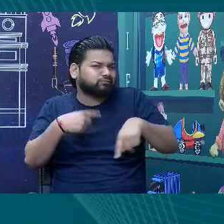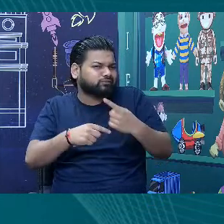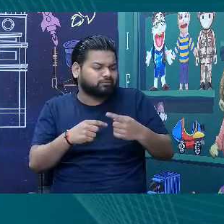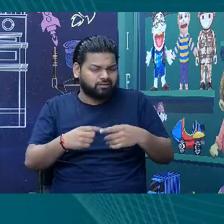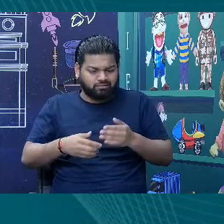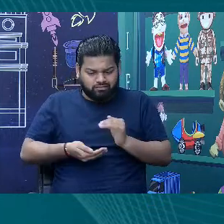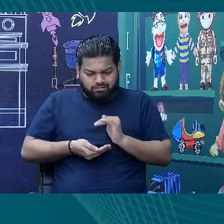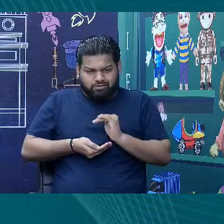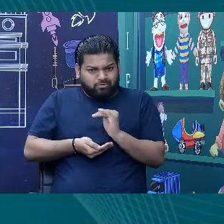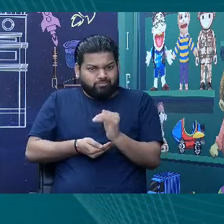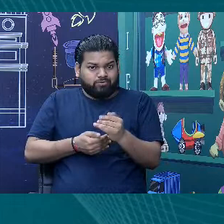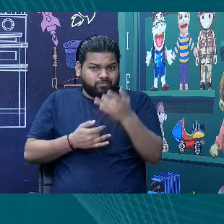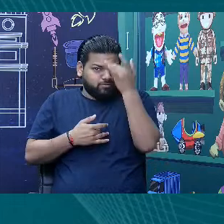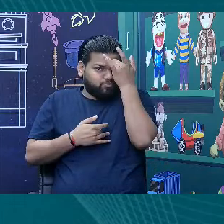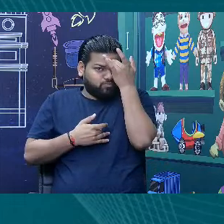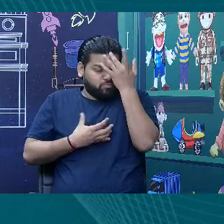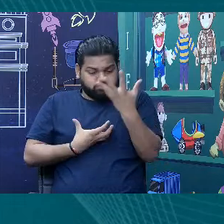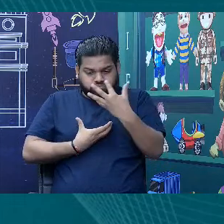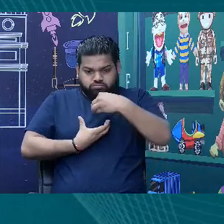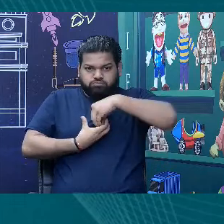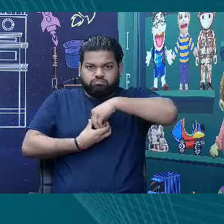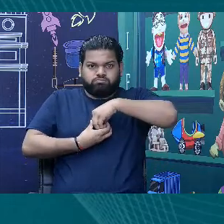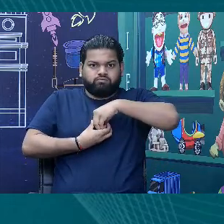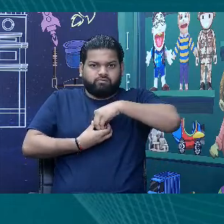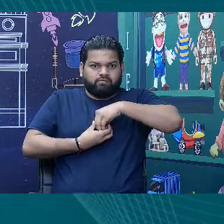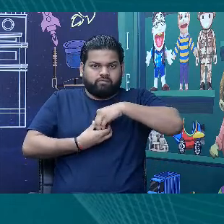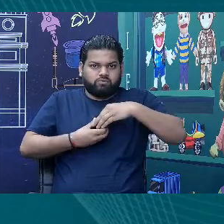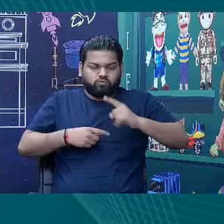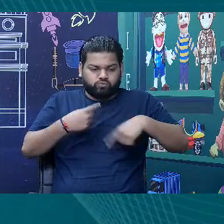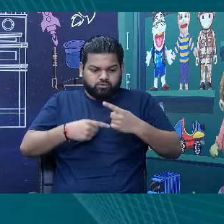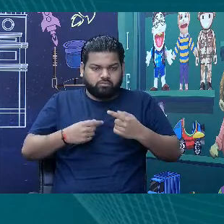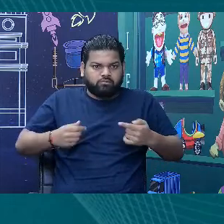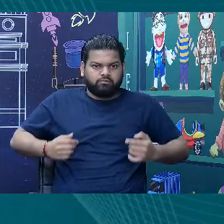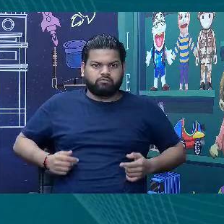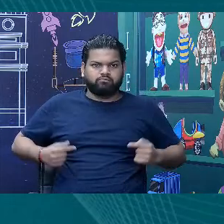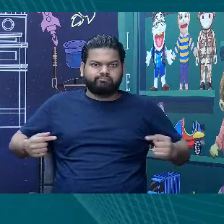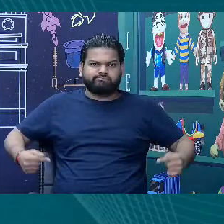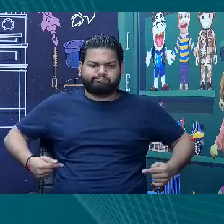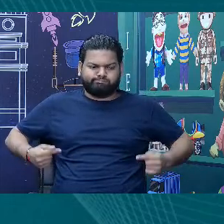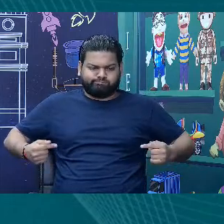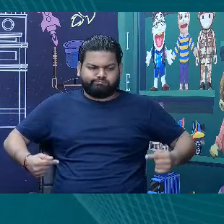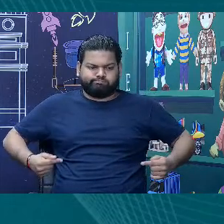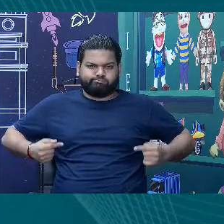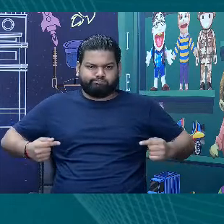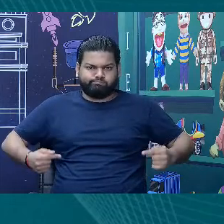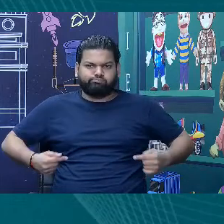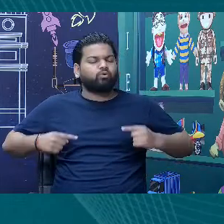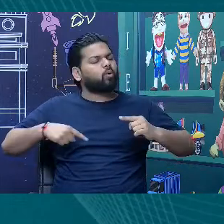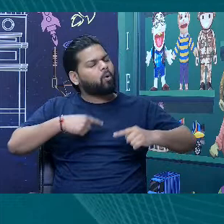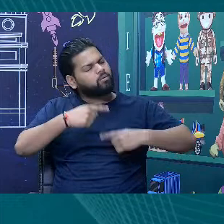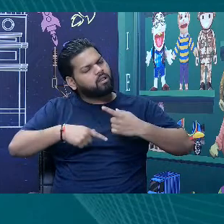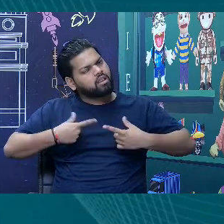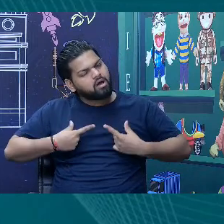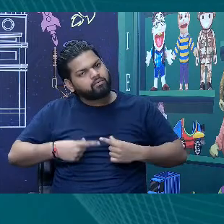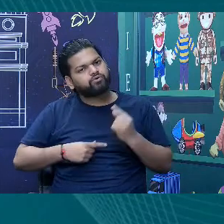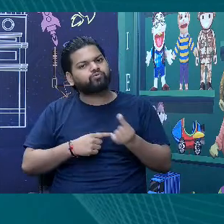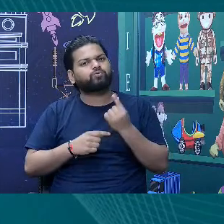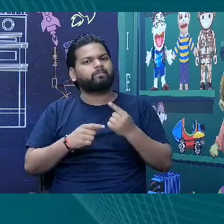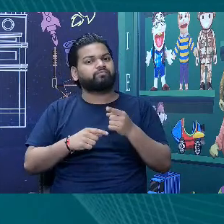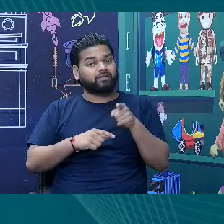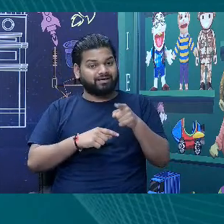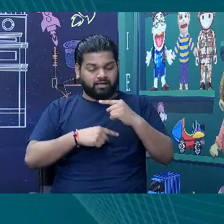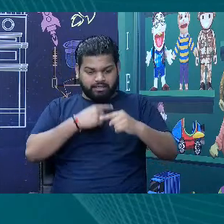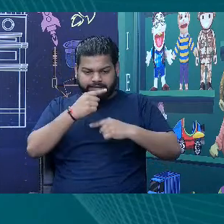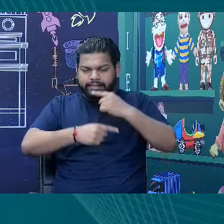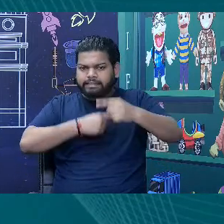was born with this disease. So even, you know, while doing very menial, very everyday tasks